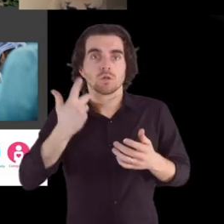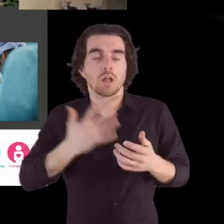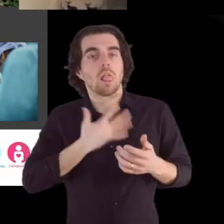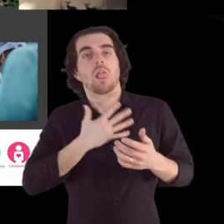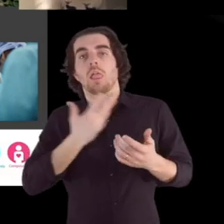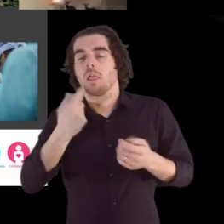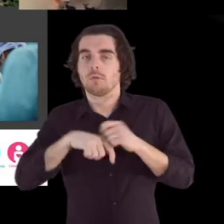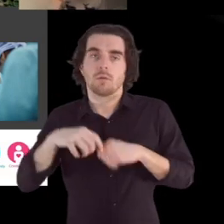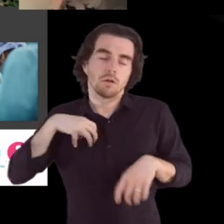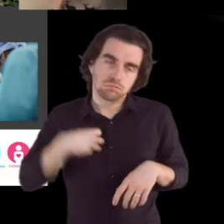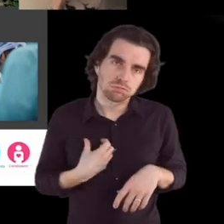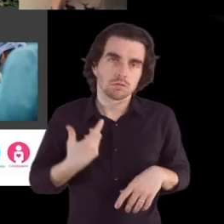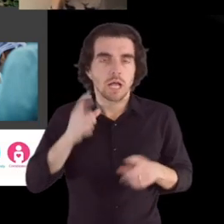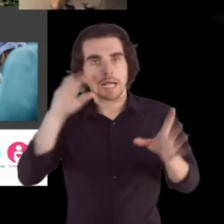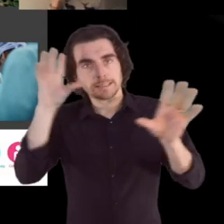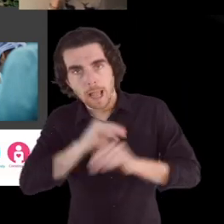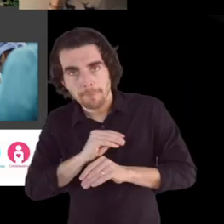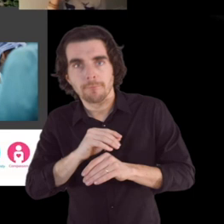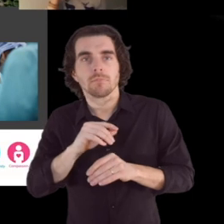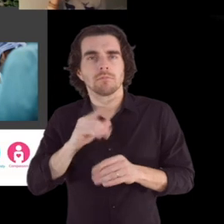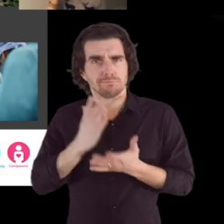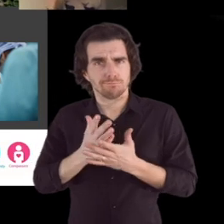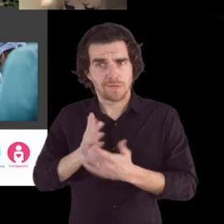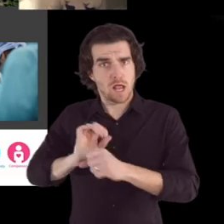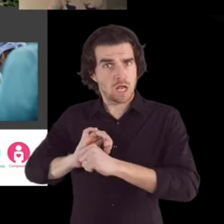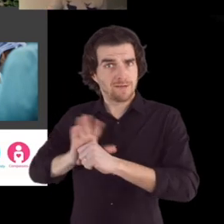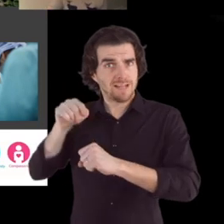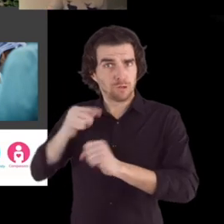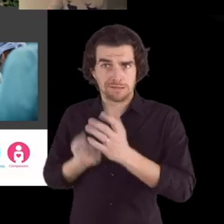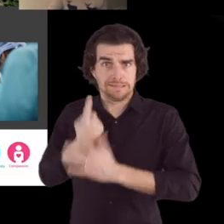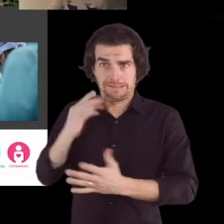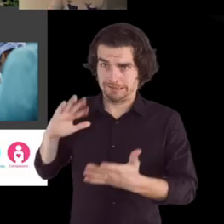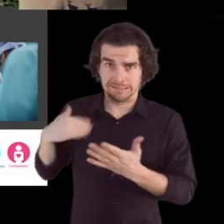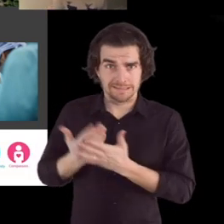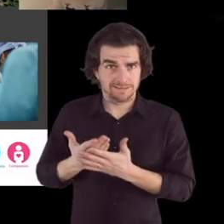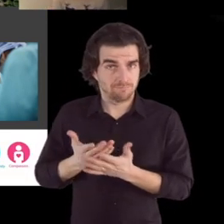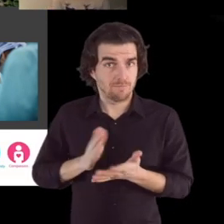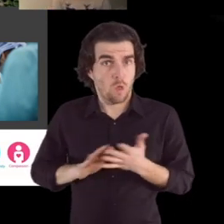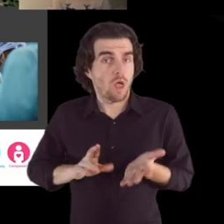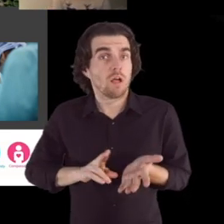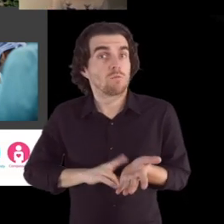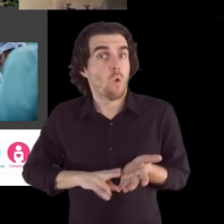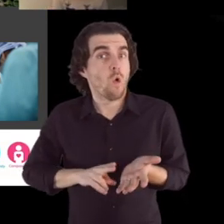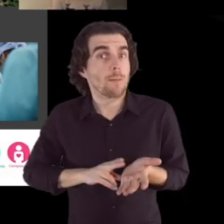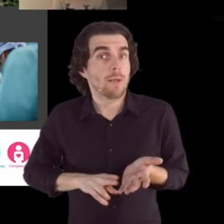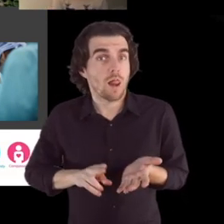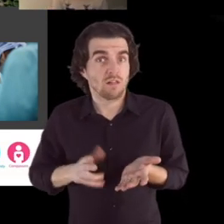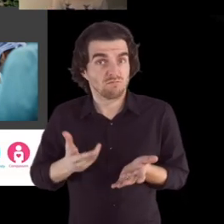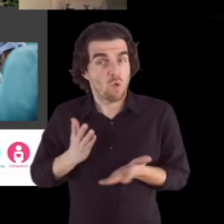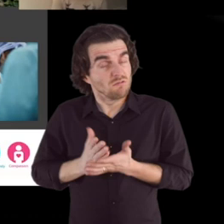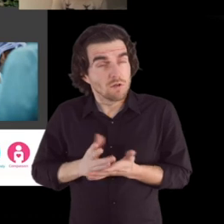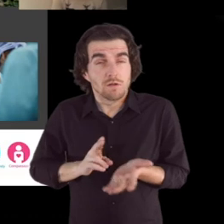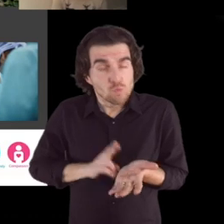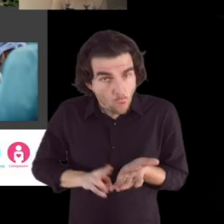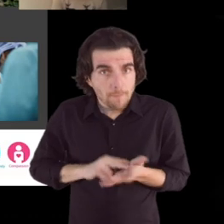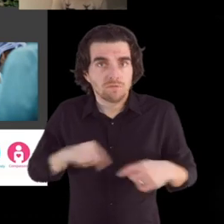fatigued and struggling to sleep. This pandemic is an unusual situation with much uncertainty, and of course it's natural then that we